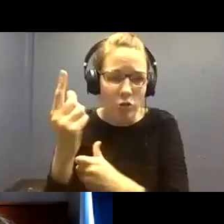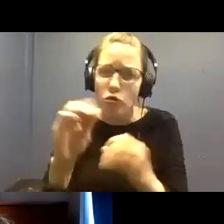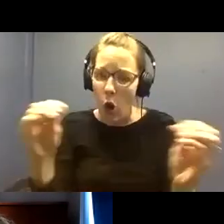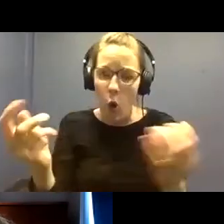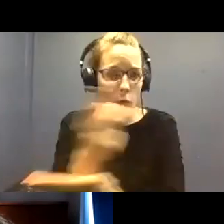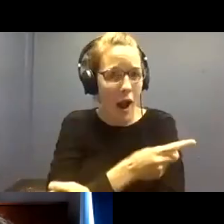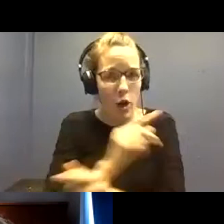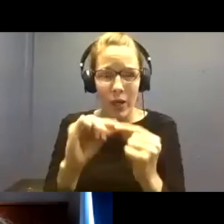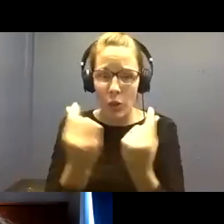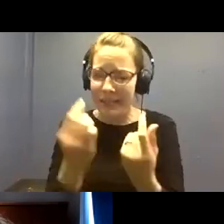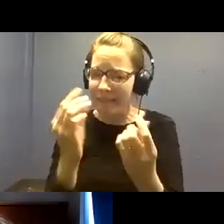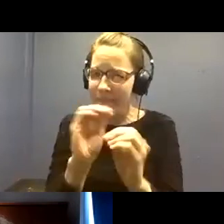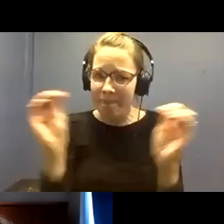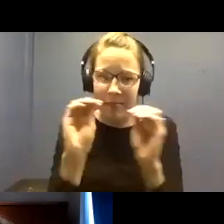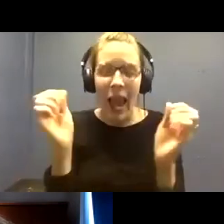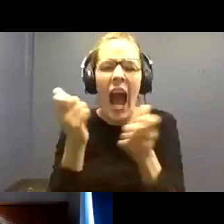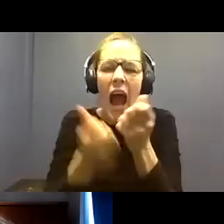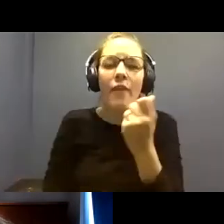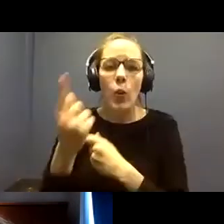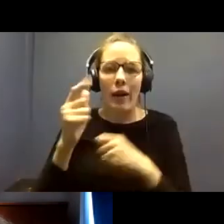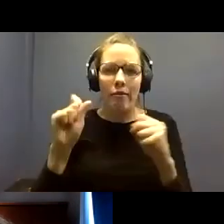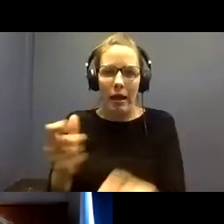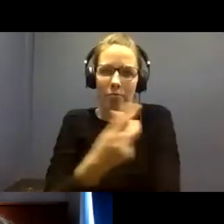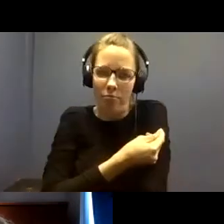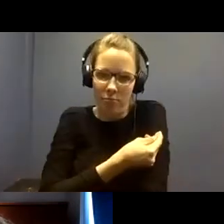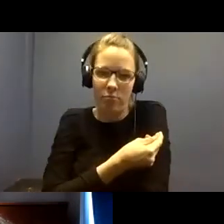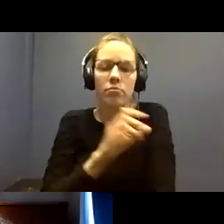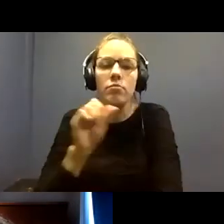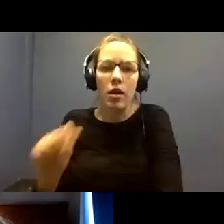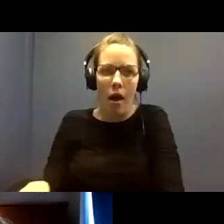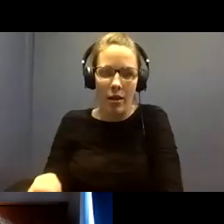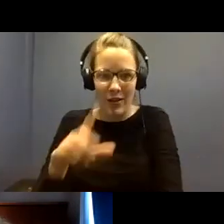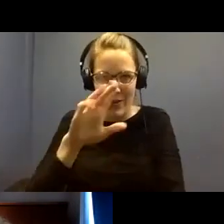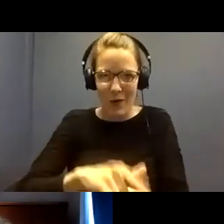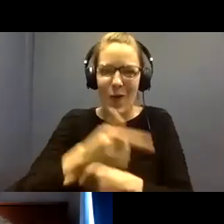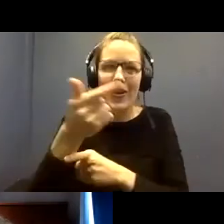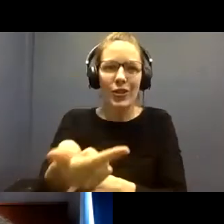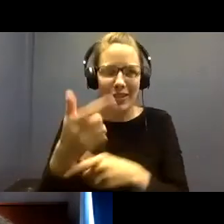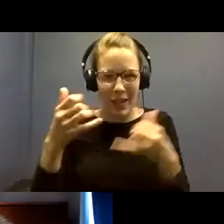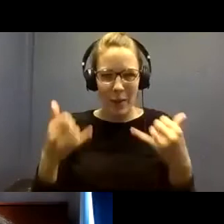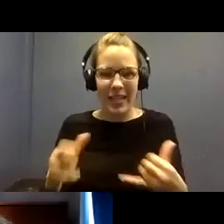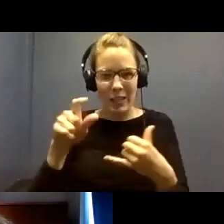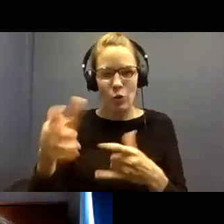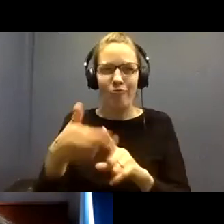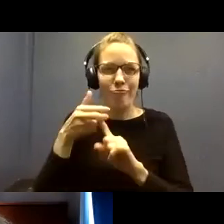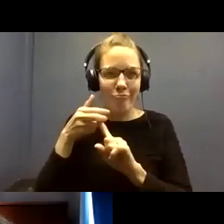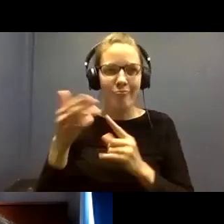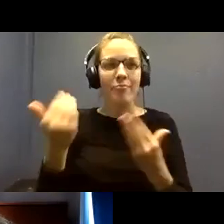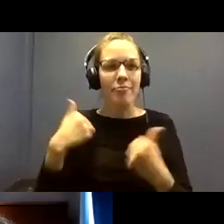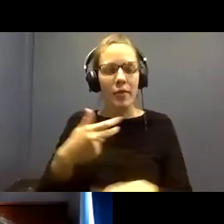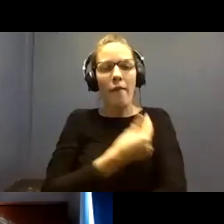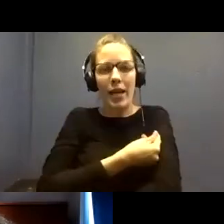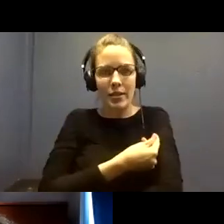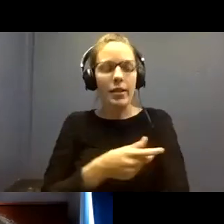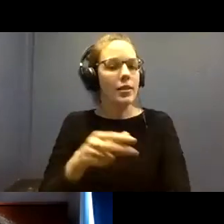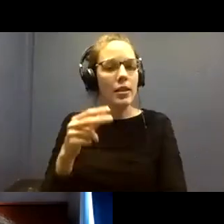to wait for, no one else standing in front of you in line. It's your turn and we need you. A vaccine is